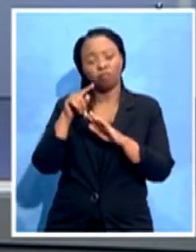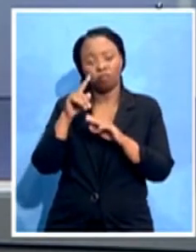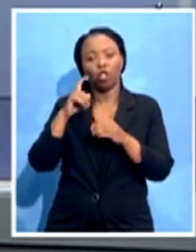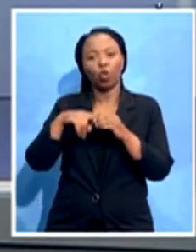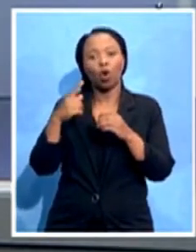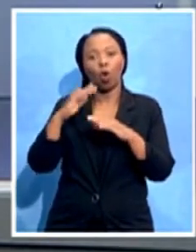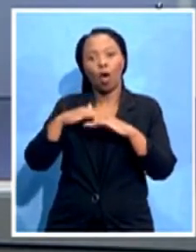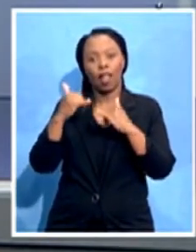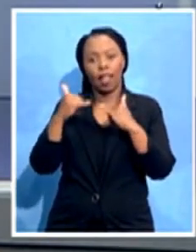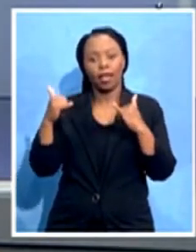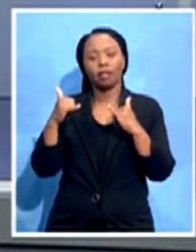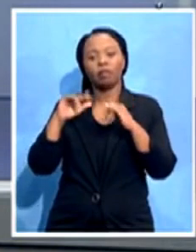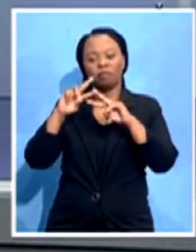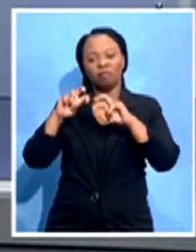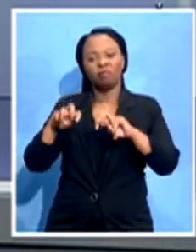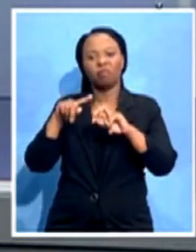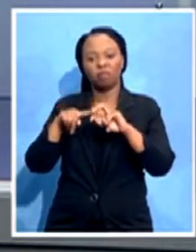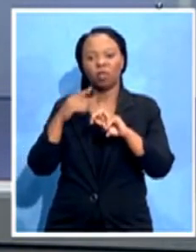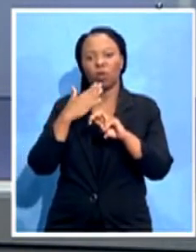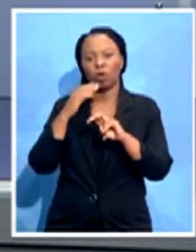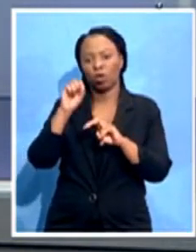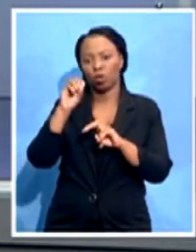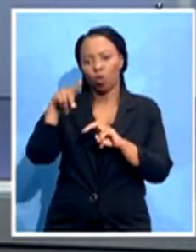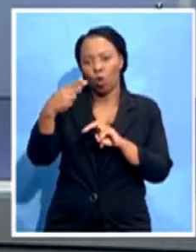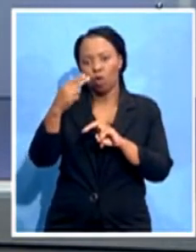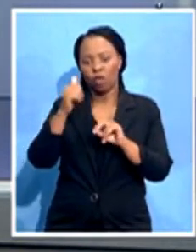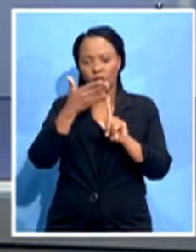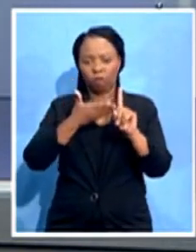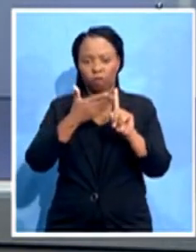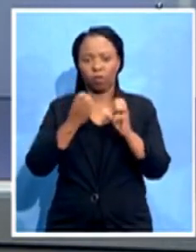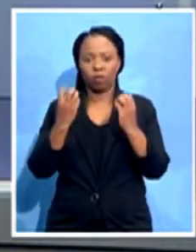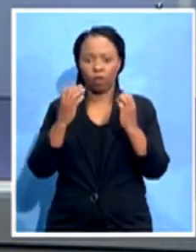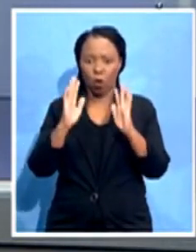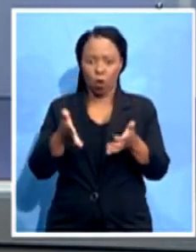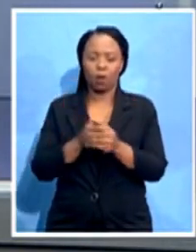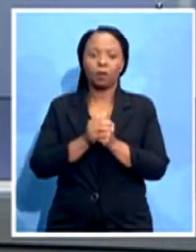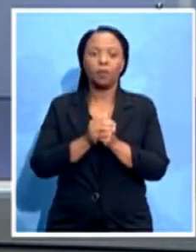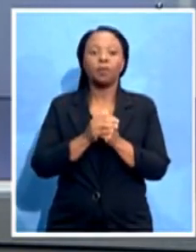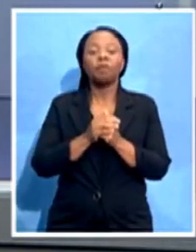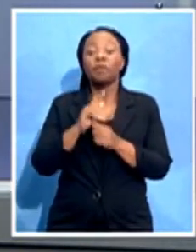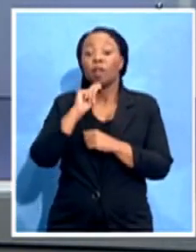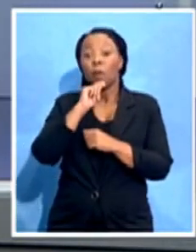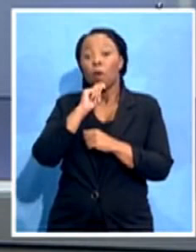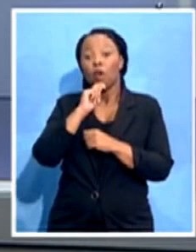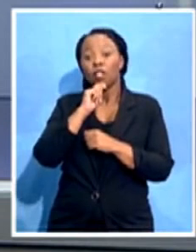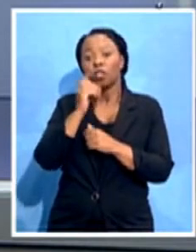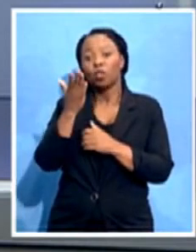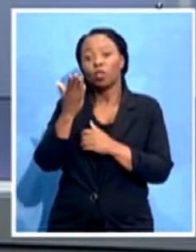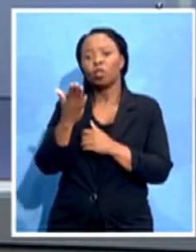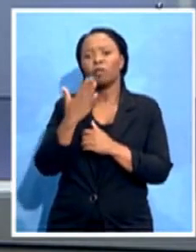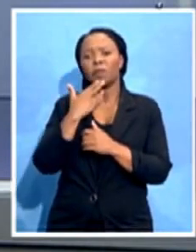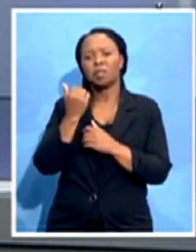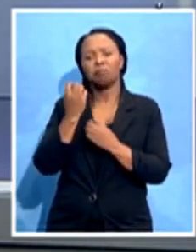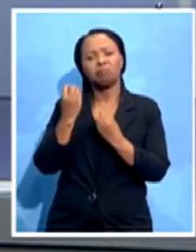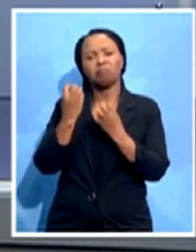Sophie Mokoena. Sophie, a very good morning to you. All right, talk to us about, firstly, the details in terms of the arrival of the